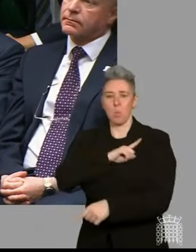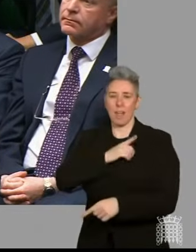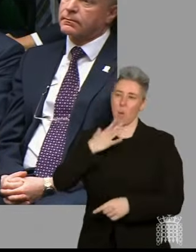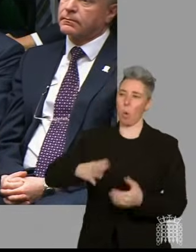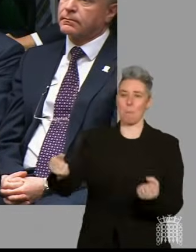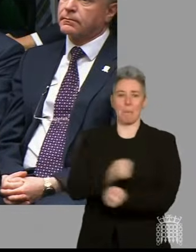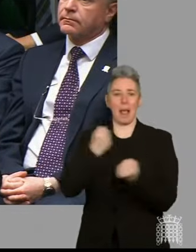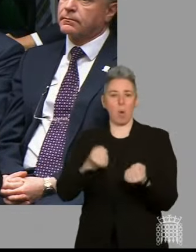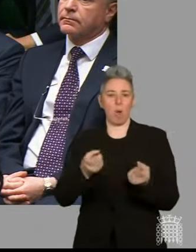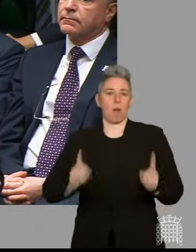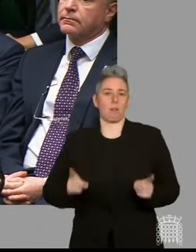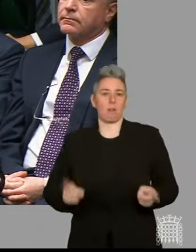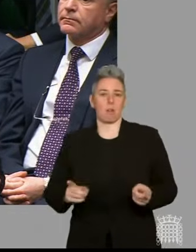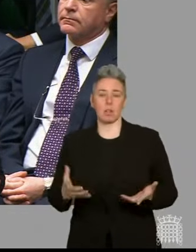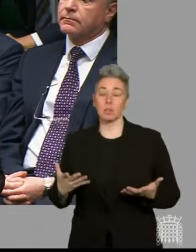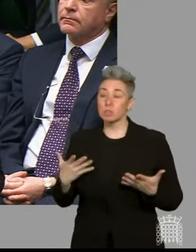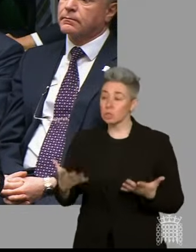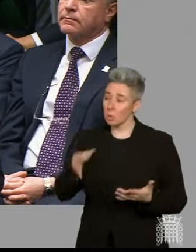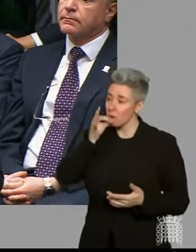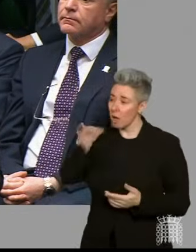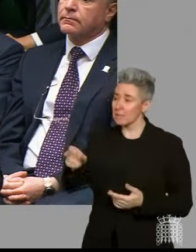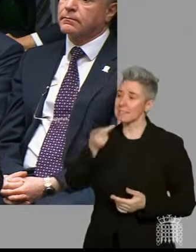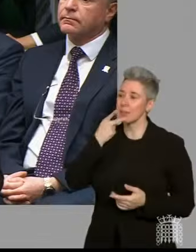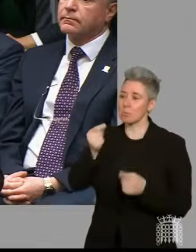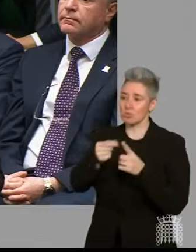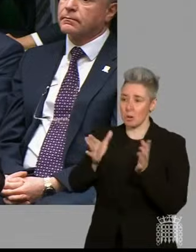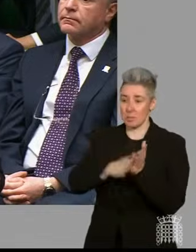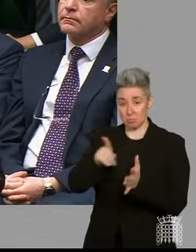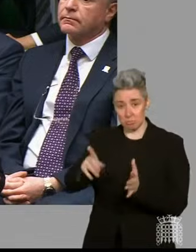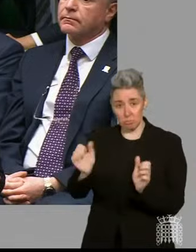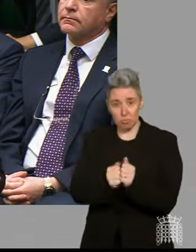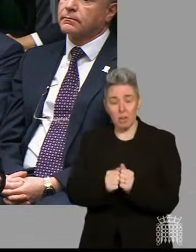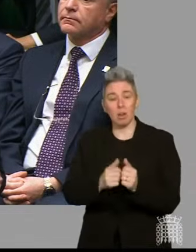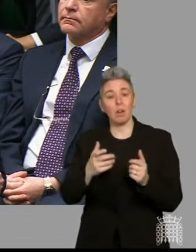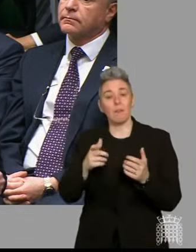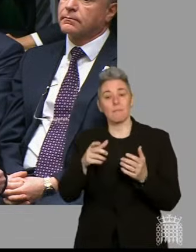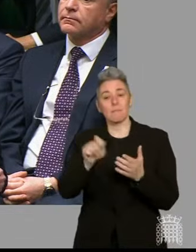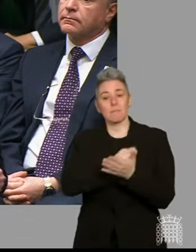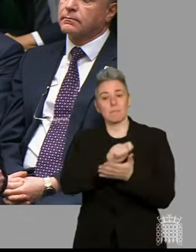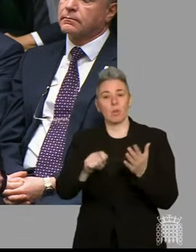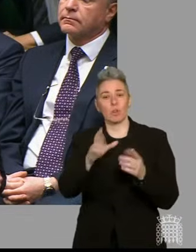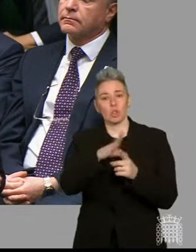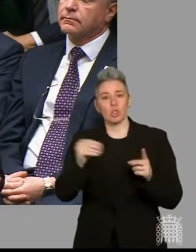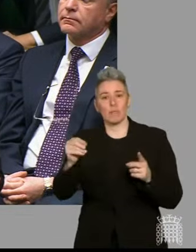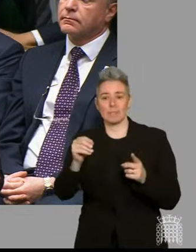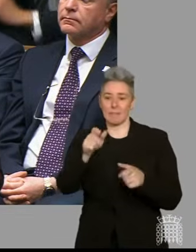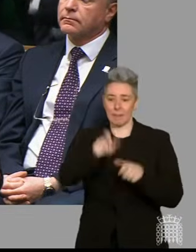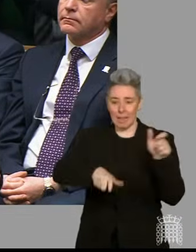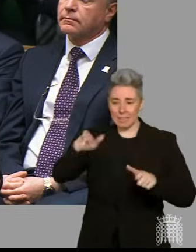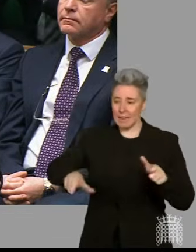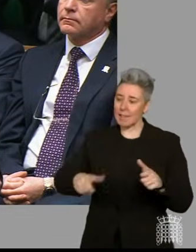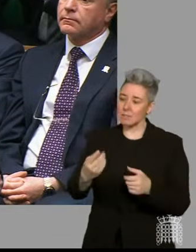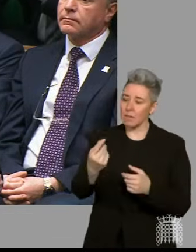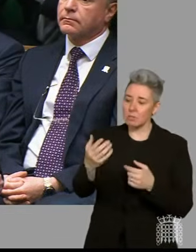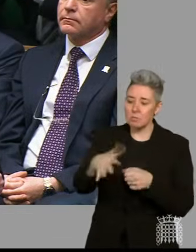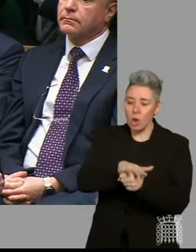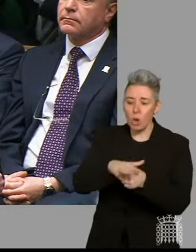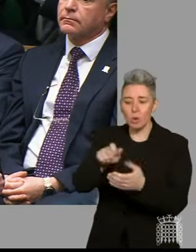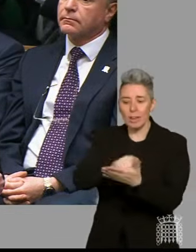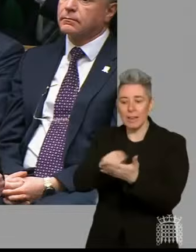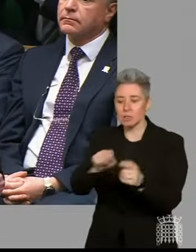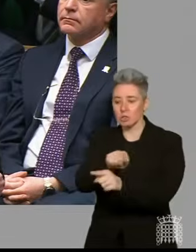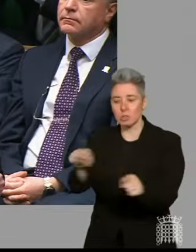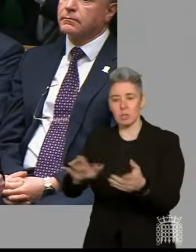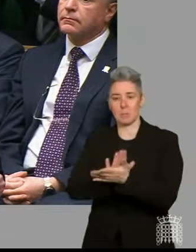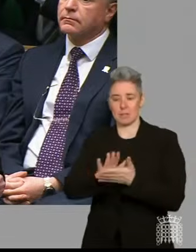agree that voting for Conservative candidates in upcoming elections will ensure local voices are heard and local democracy